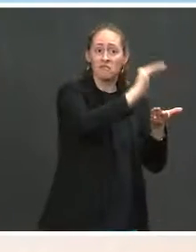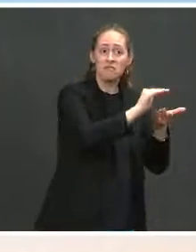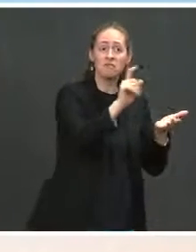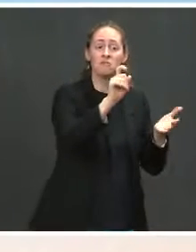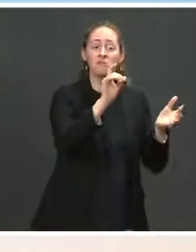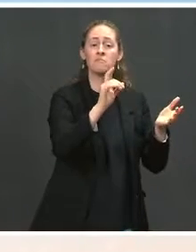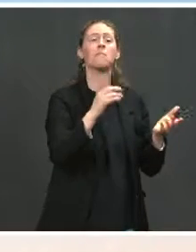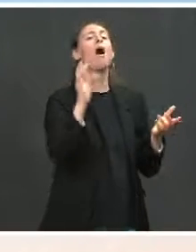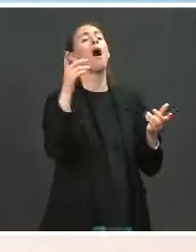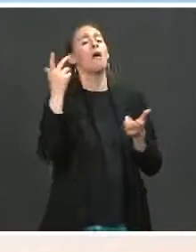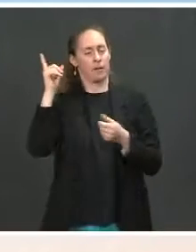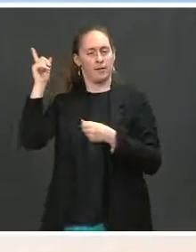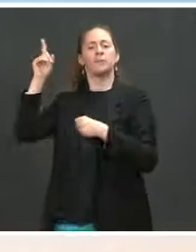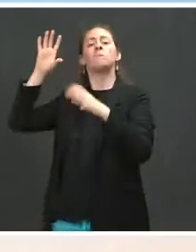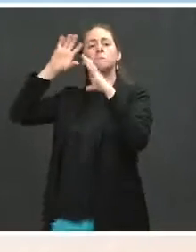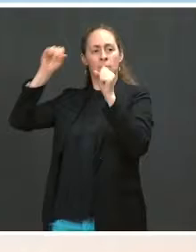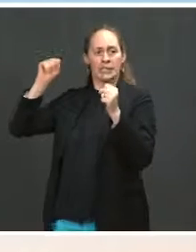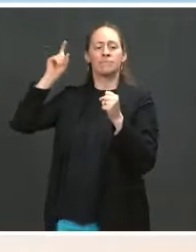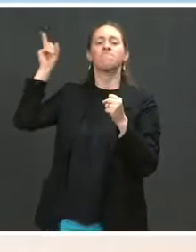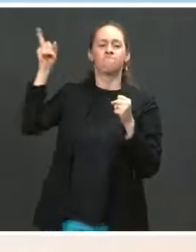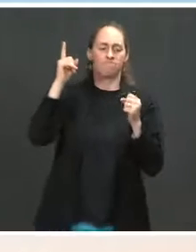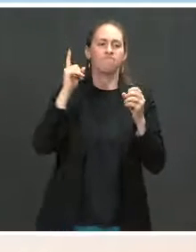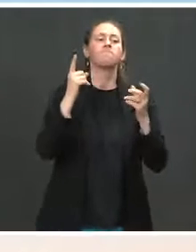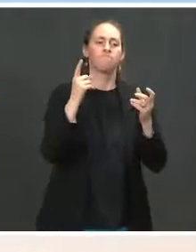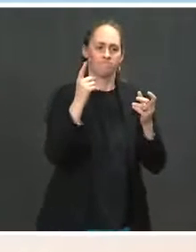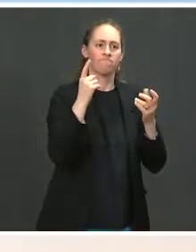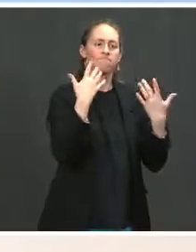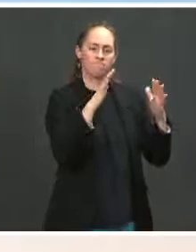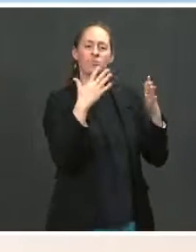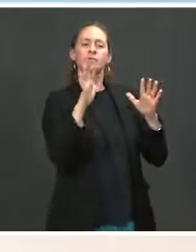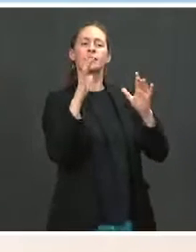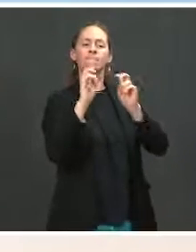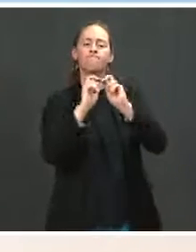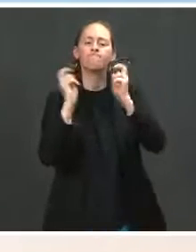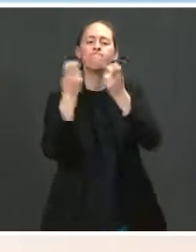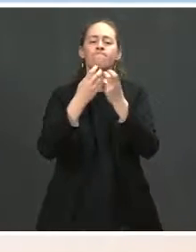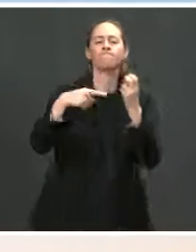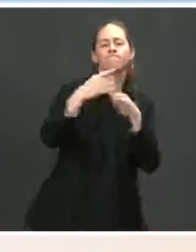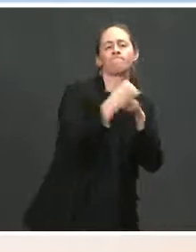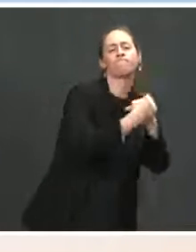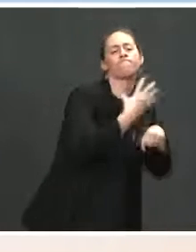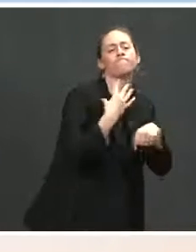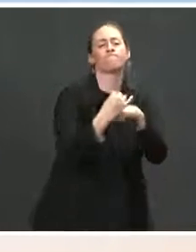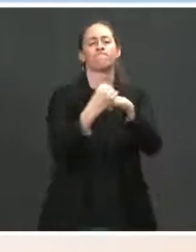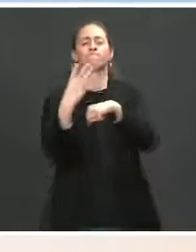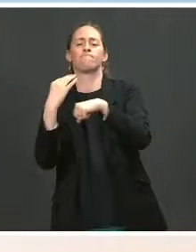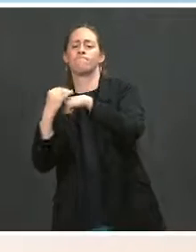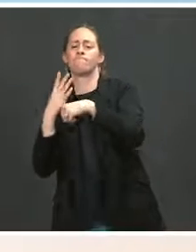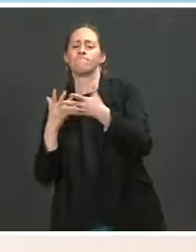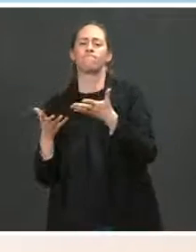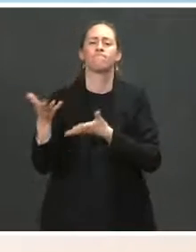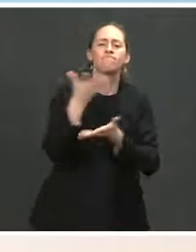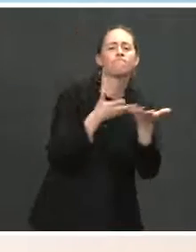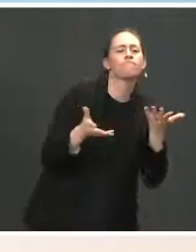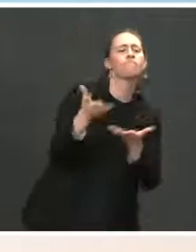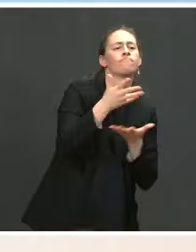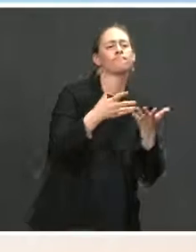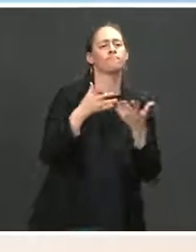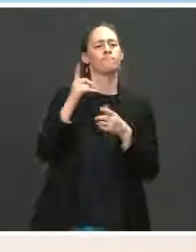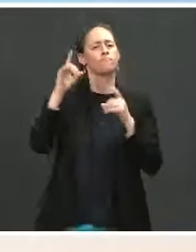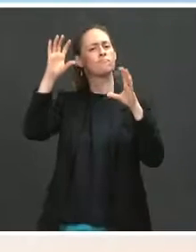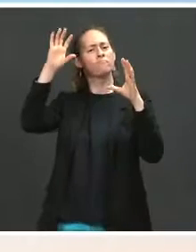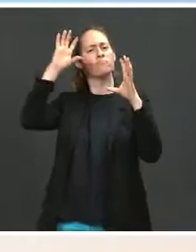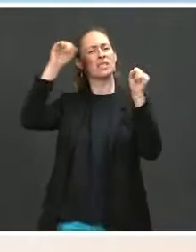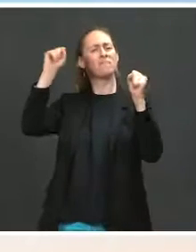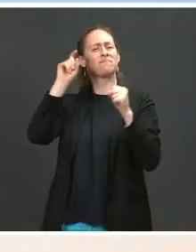with and taking into account all of the difficult decisions, all of the difficult